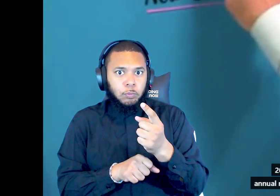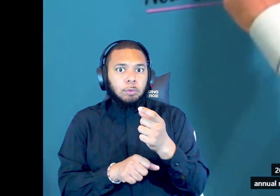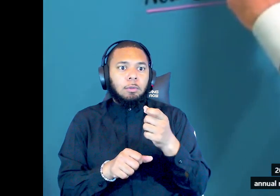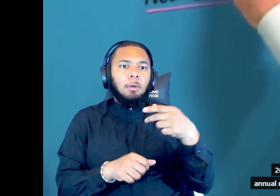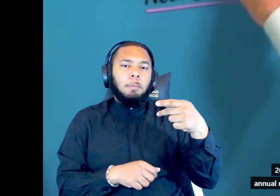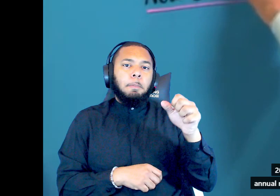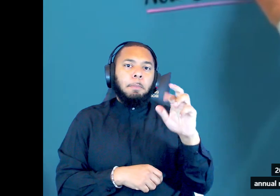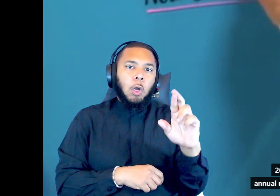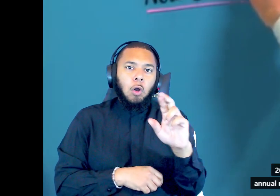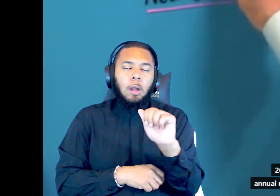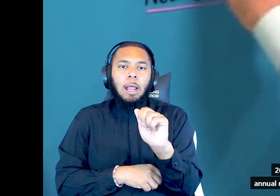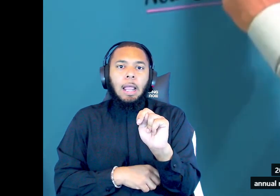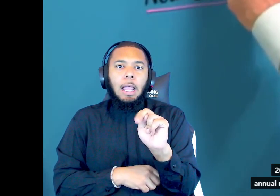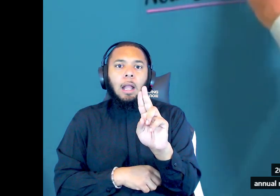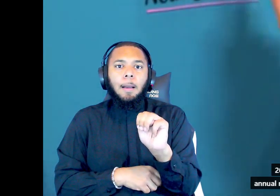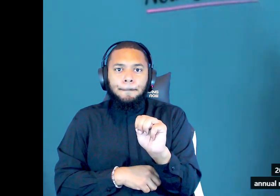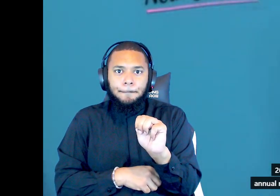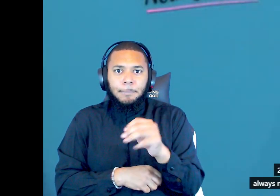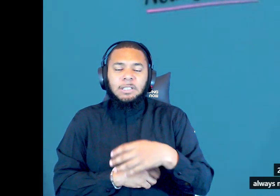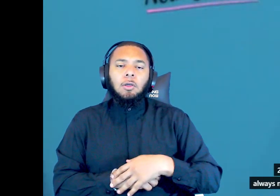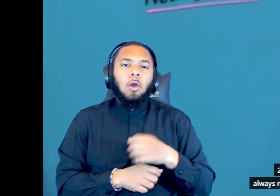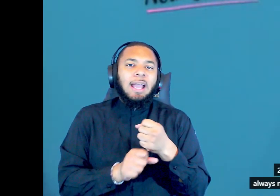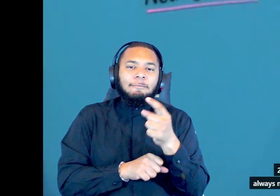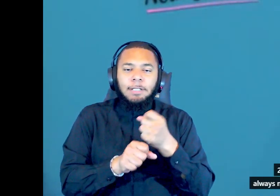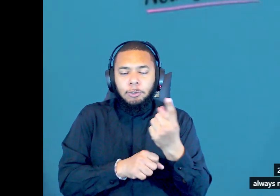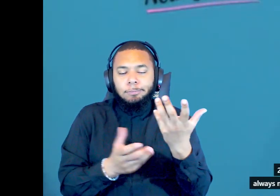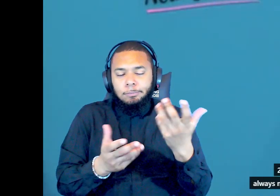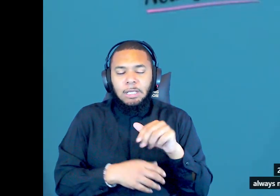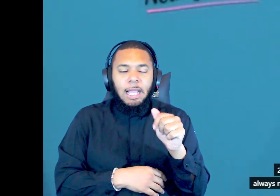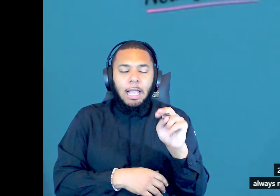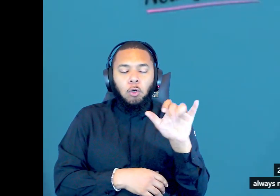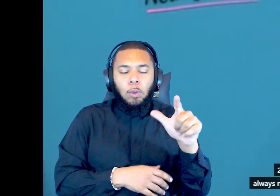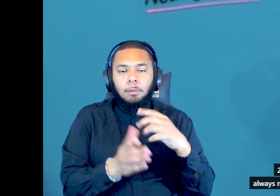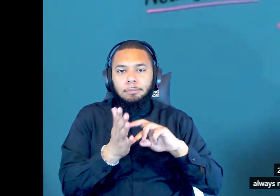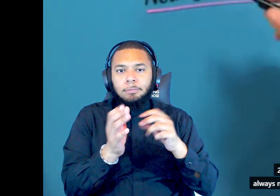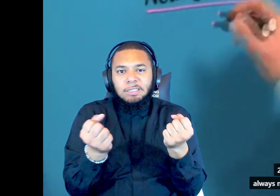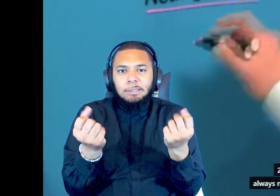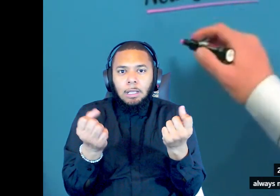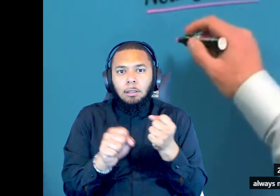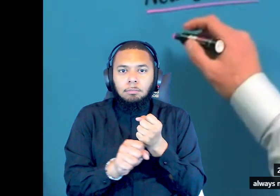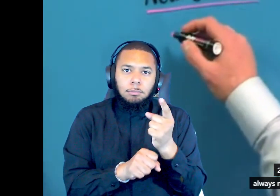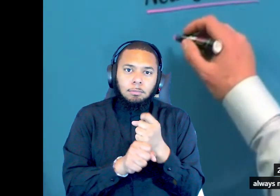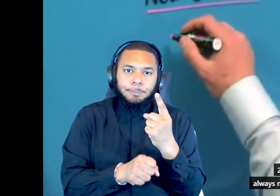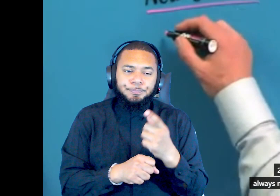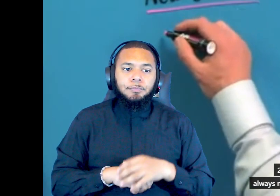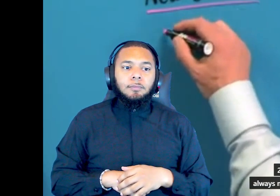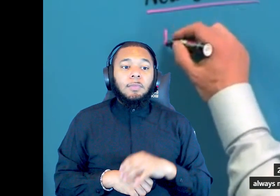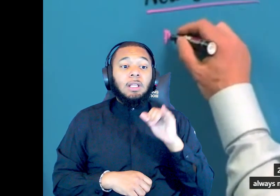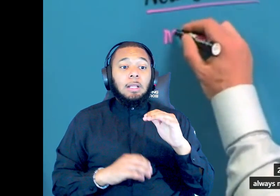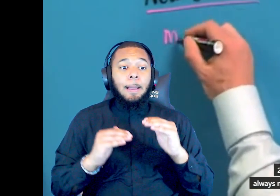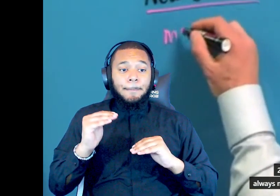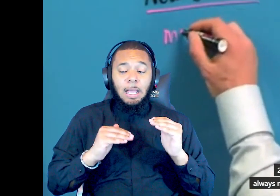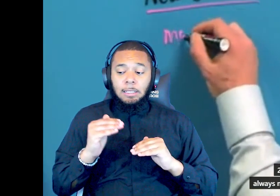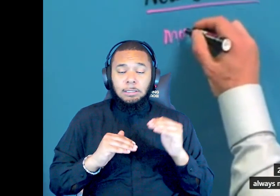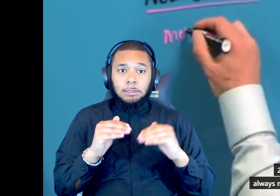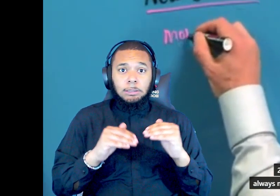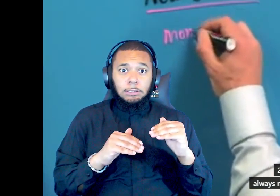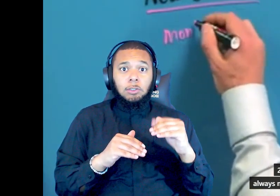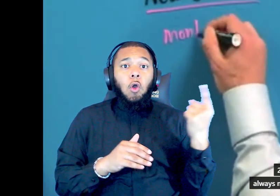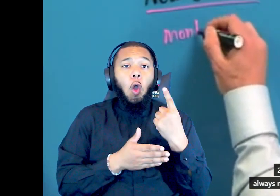annum or per year, annual, 20% per year. This balance is always monthly.